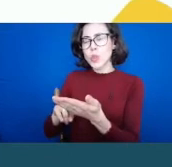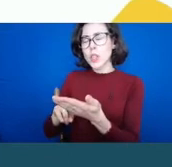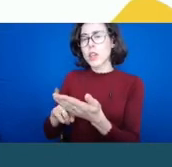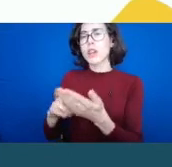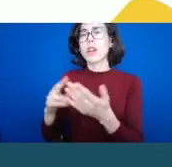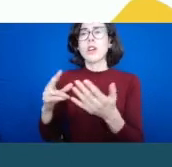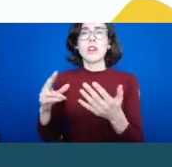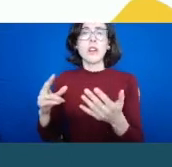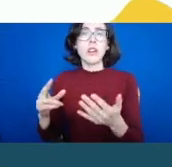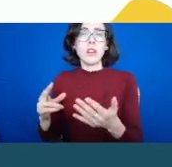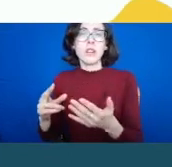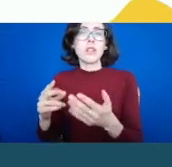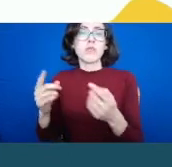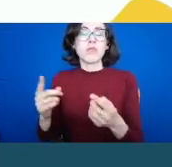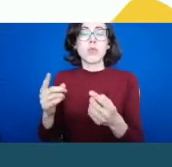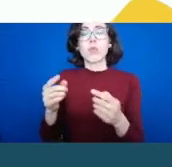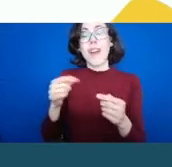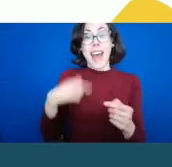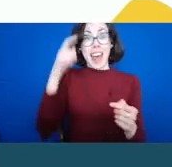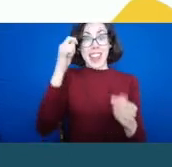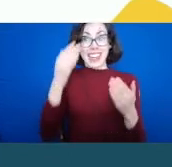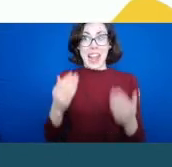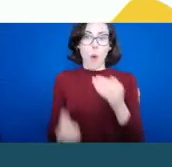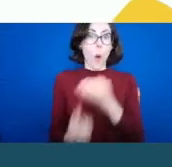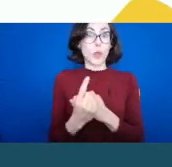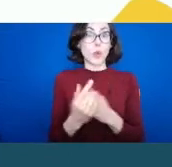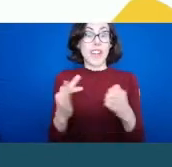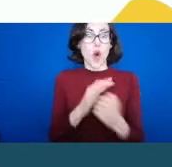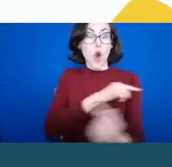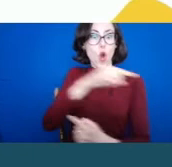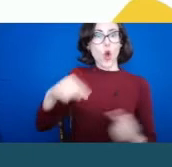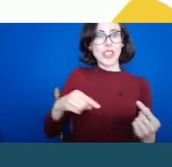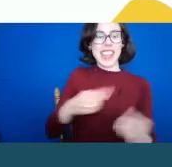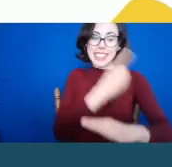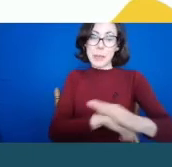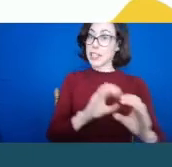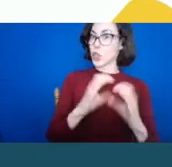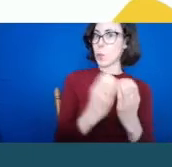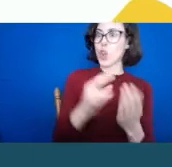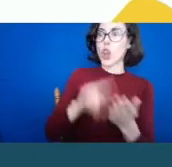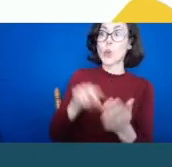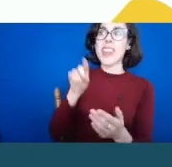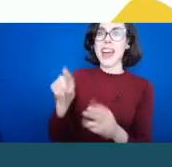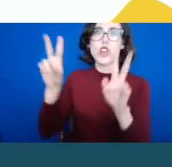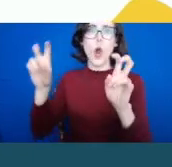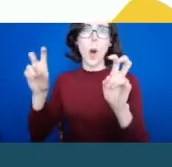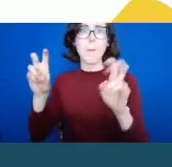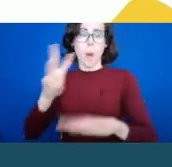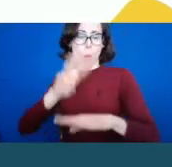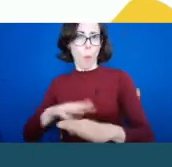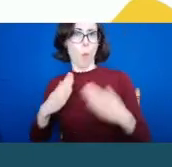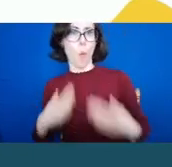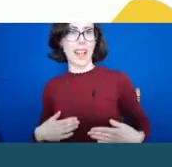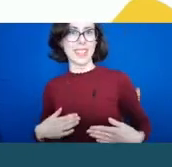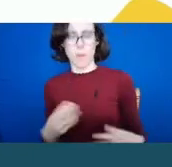knowledge, skills, and abilities. So I think we've got an opportunity in the disability community to take wellness and own it